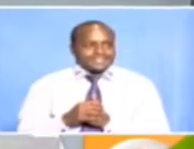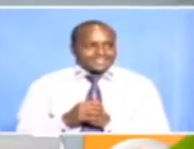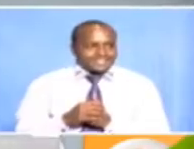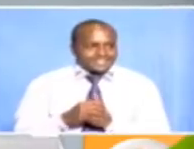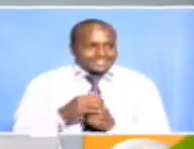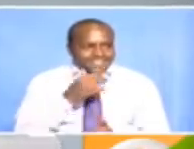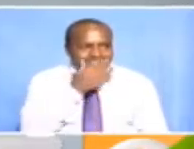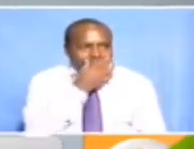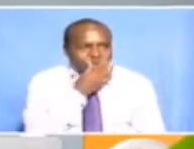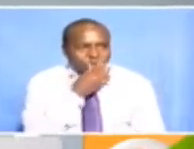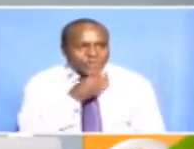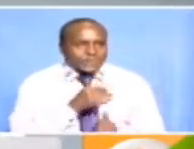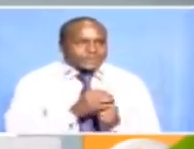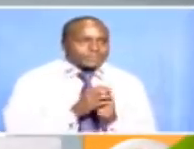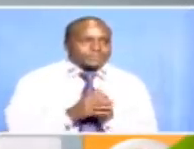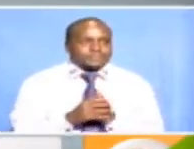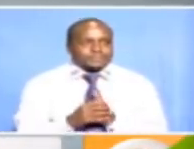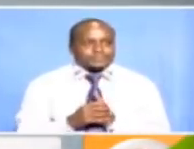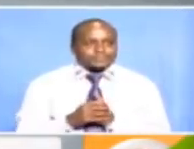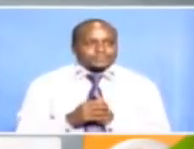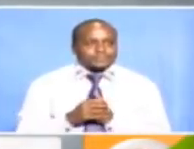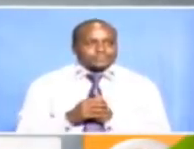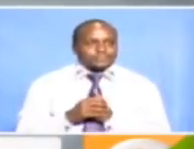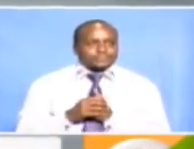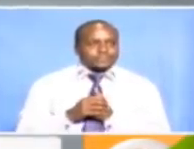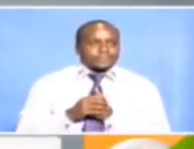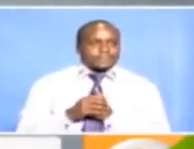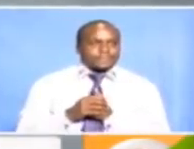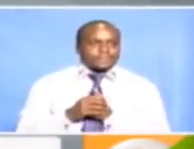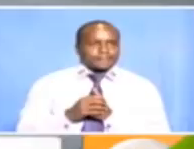Come. Yes. All right. So the next one.